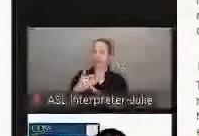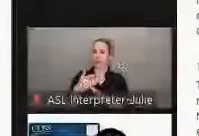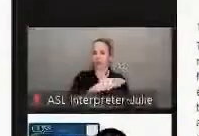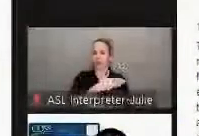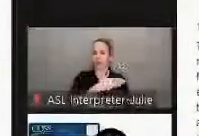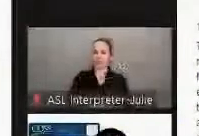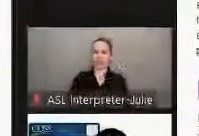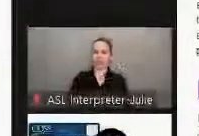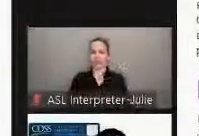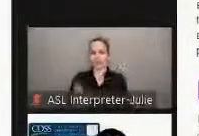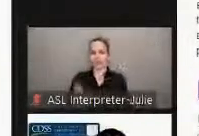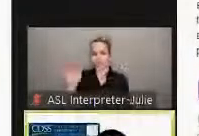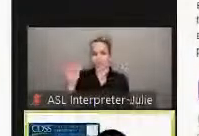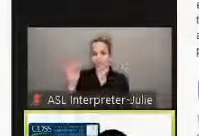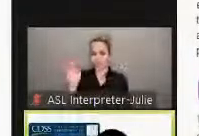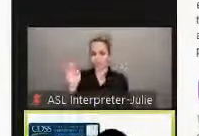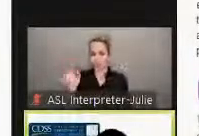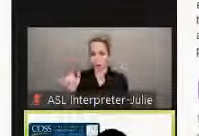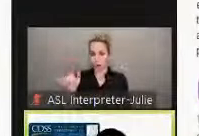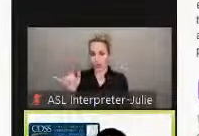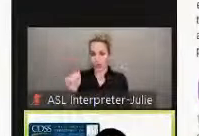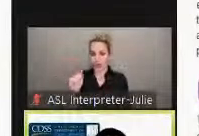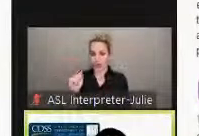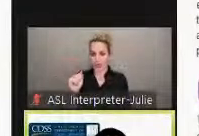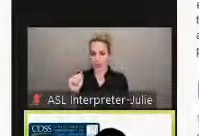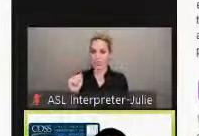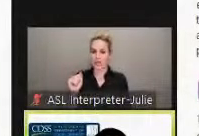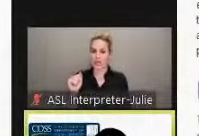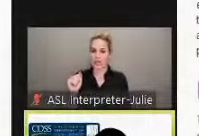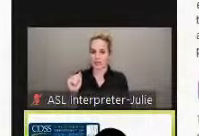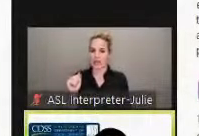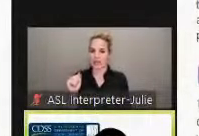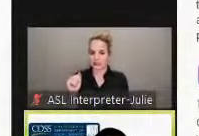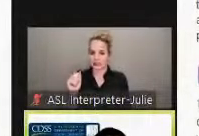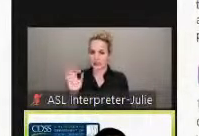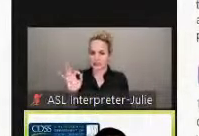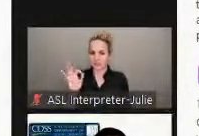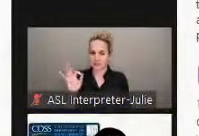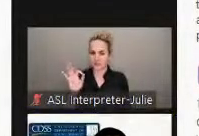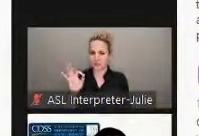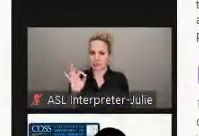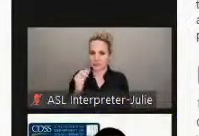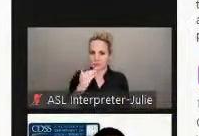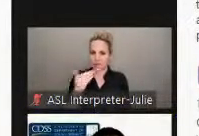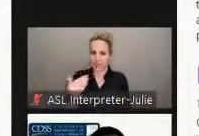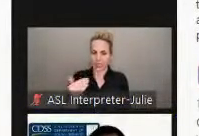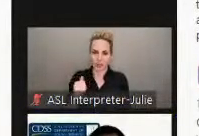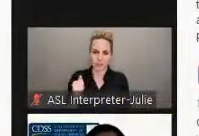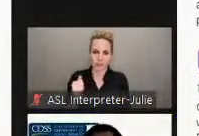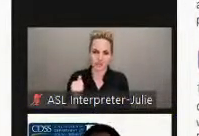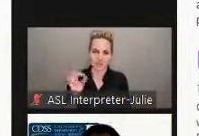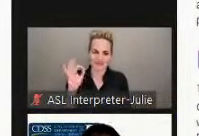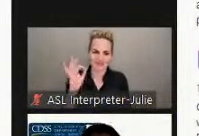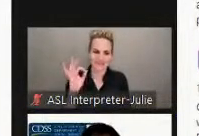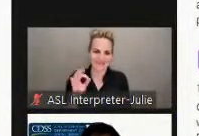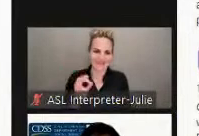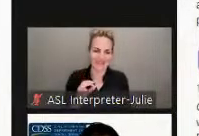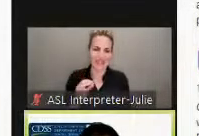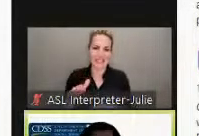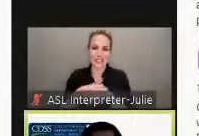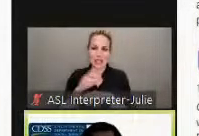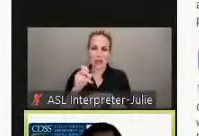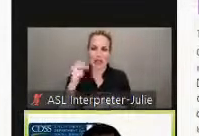next, Joey? Yeah. It's Lupe. Can we have you slow down just a little bit for the interpreters? No worries at